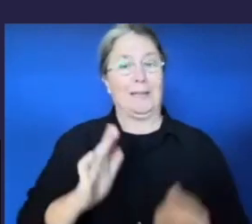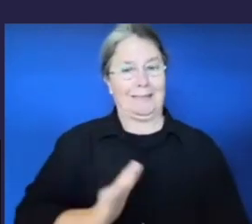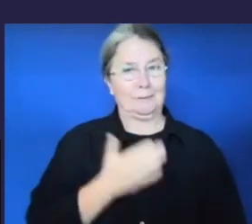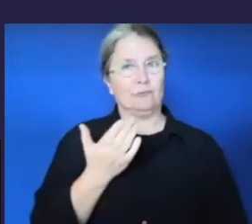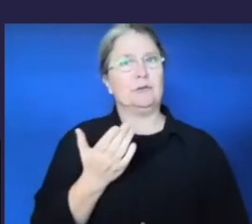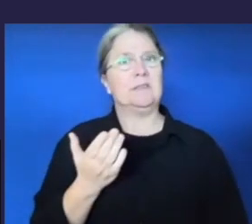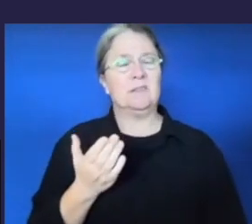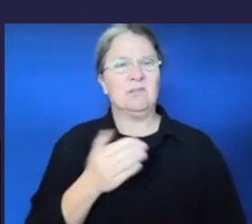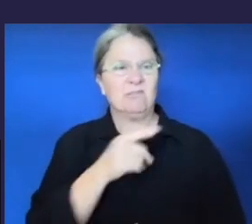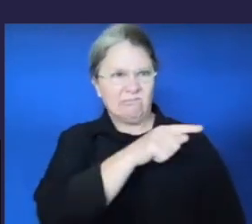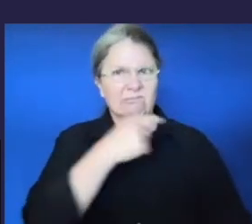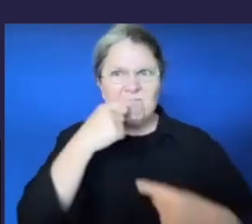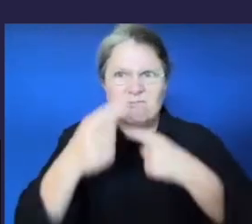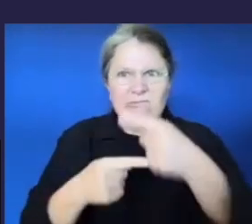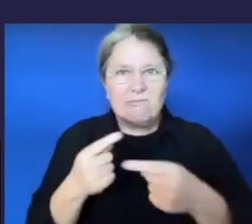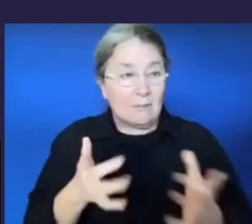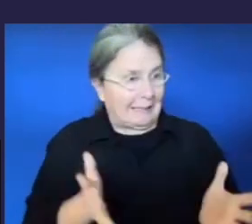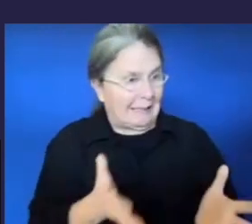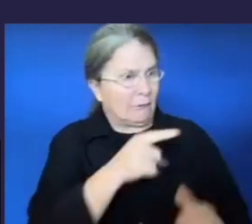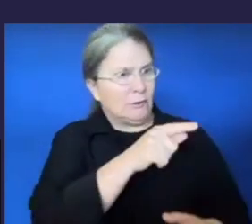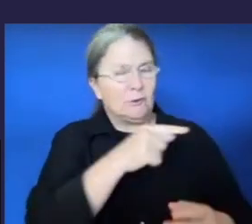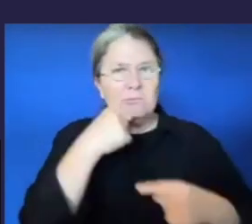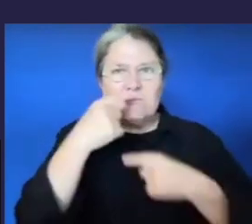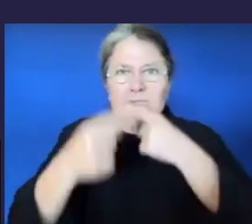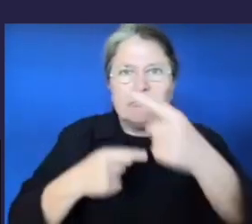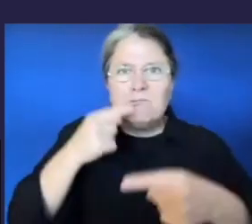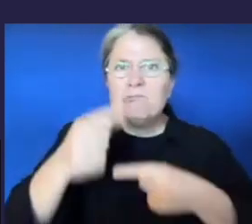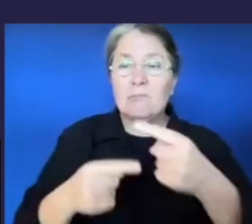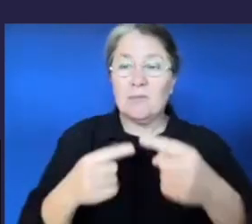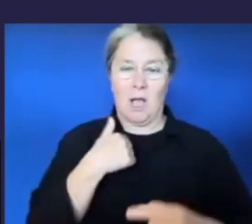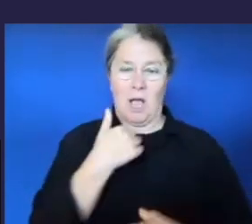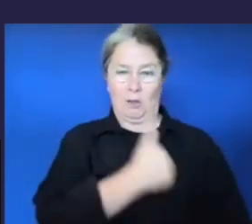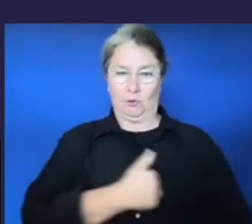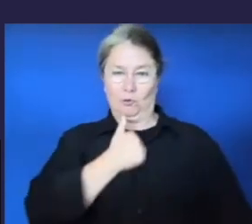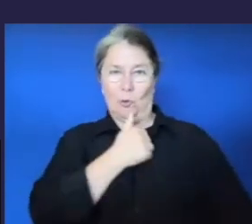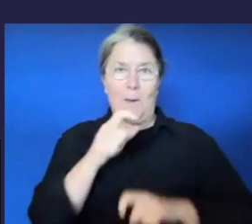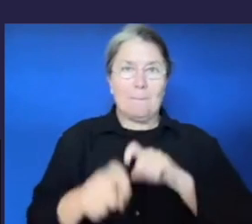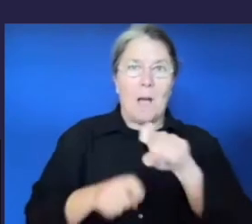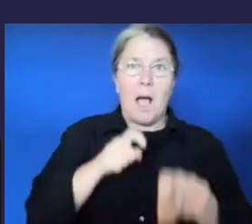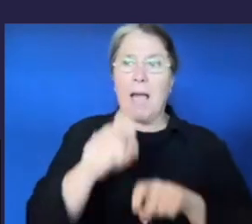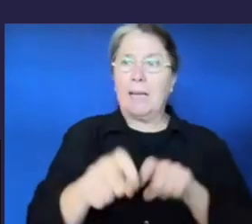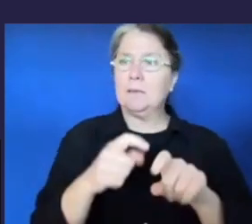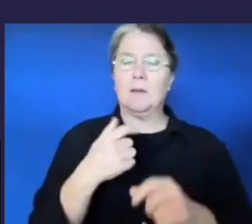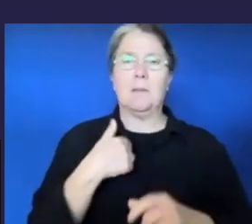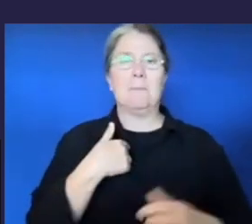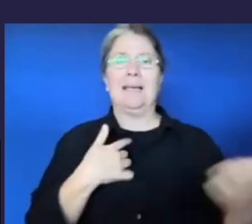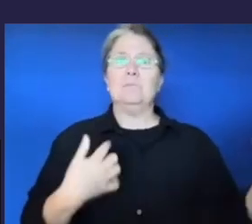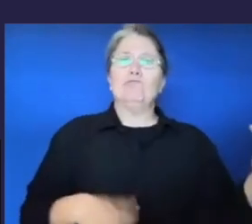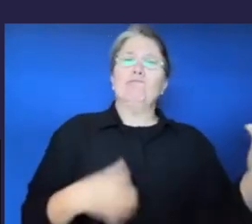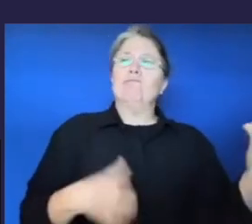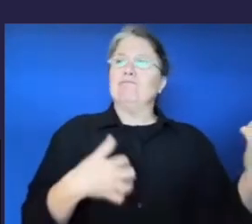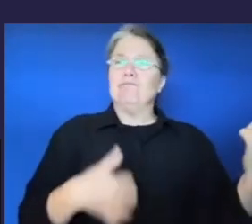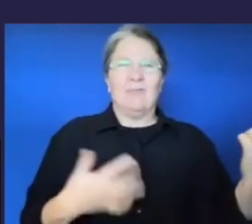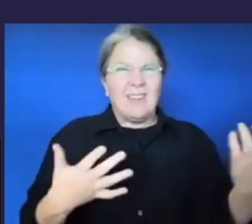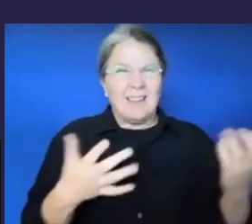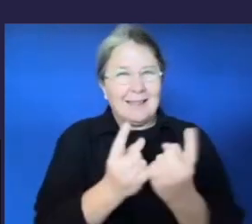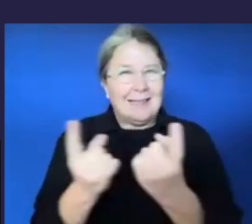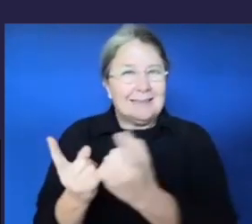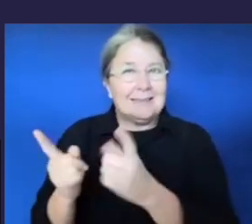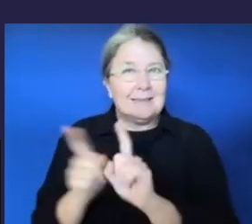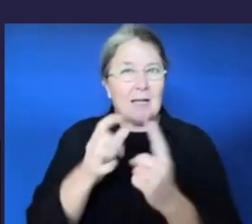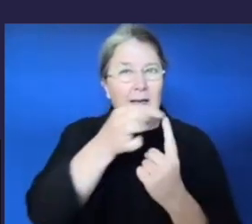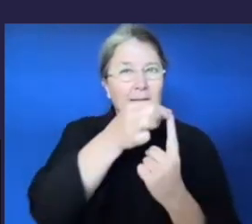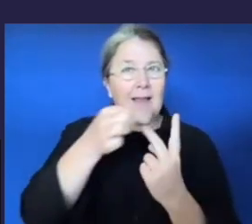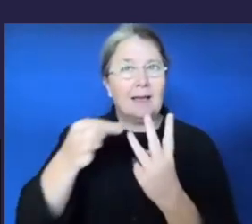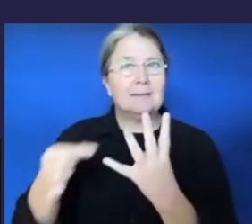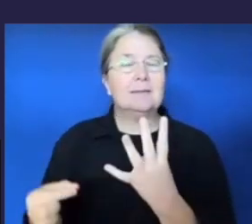they like swimming or biking, playing a musical instrument. Social customs. Ensuring the person is